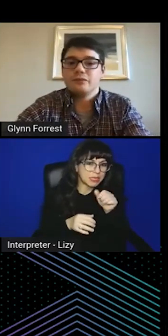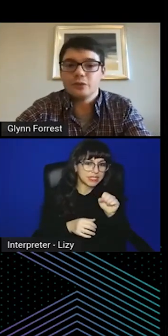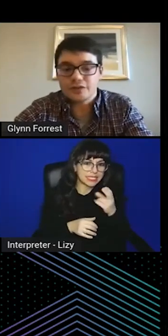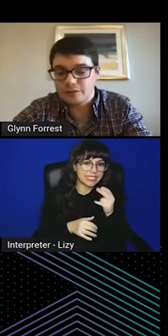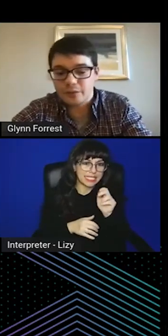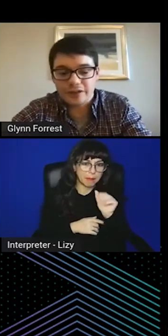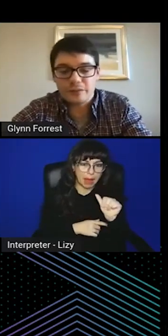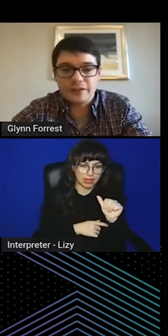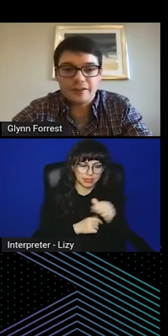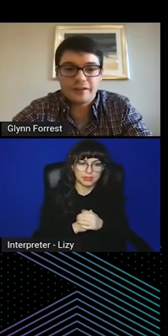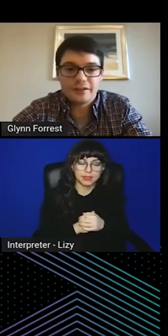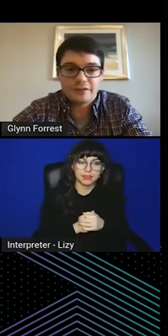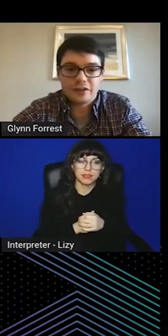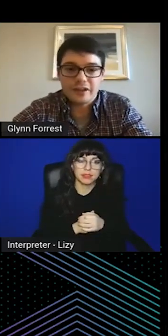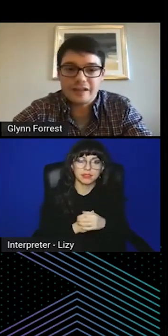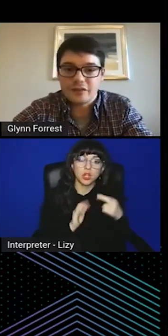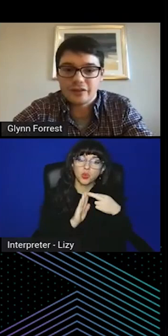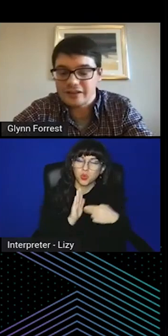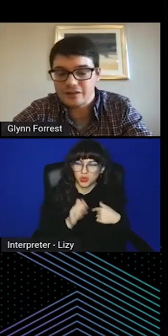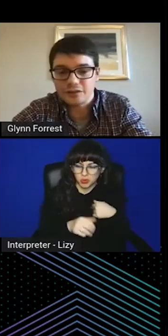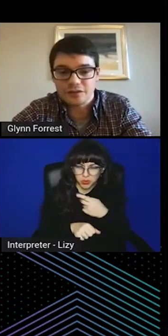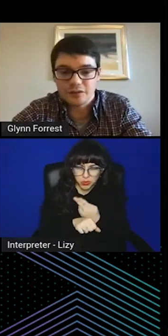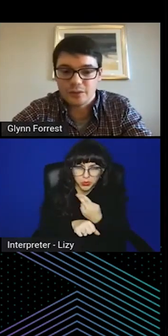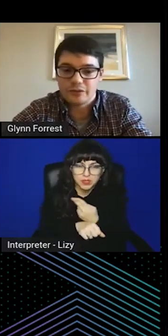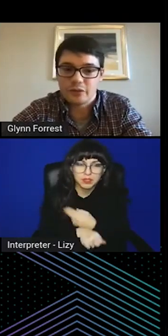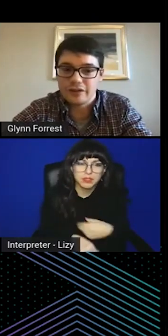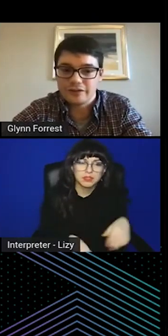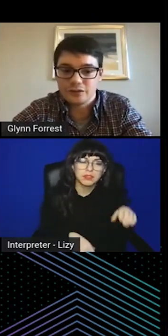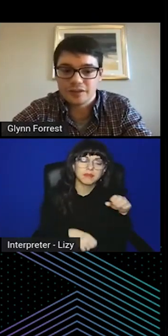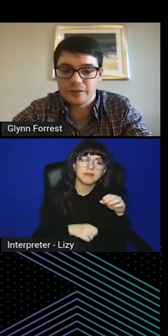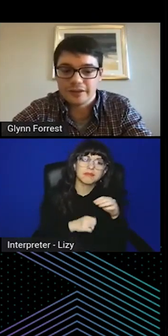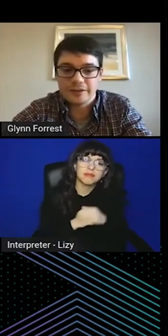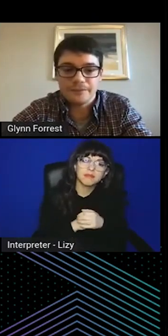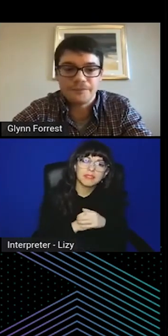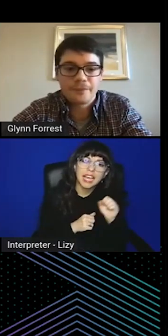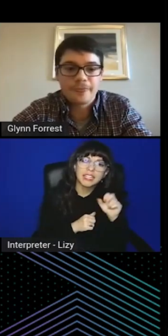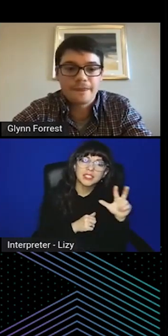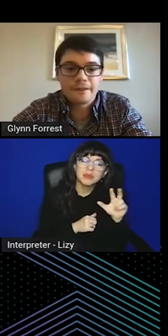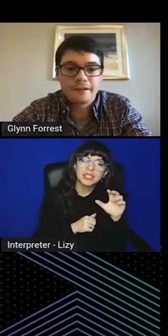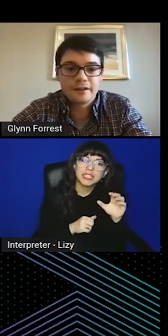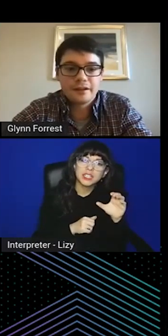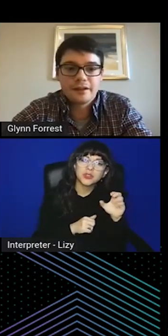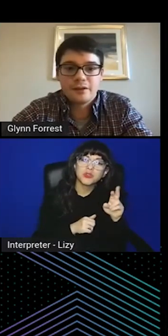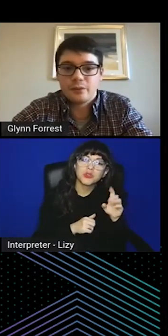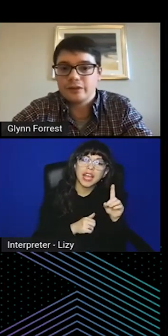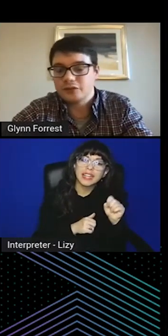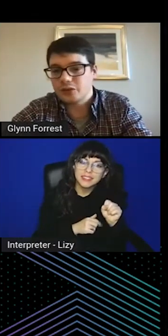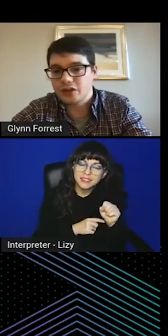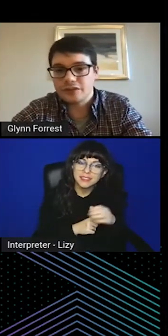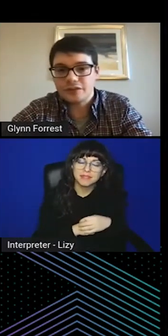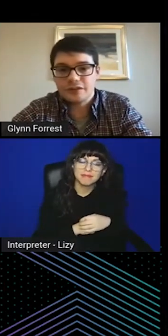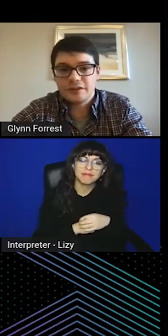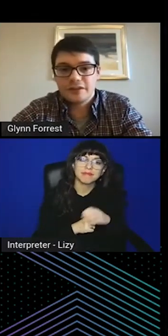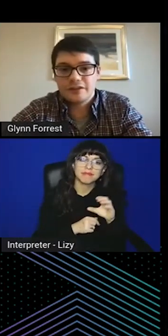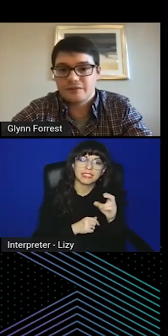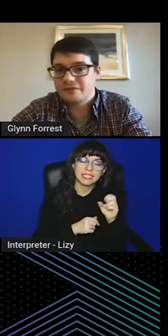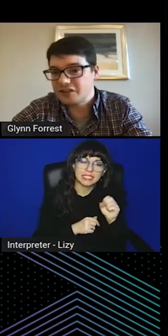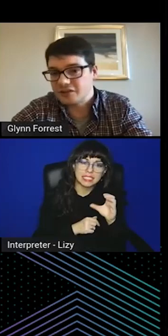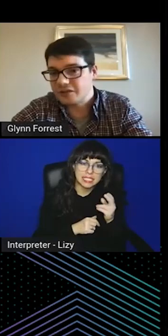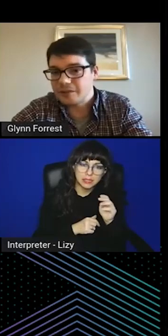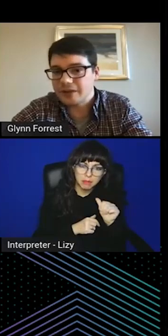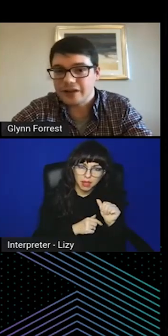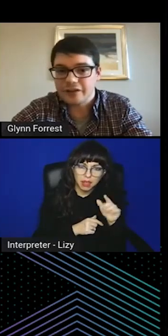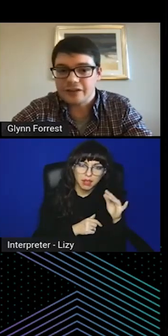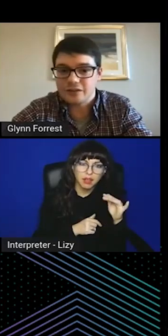Here are the rules that we're working with. We've got S3 credentials, where I wrote out the full schema here. We've also got some